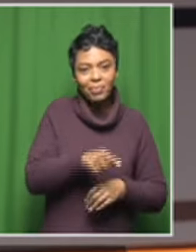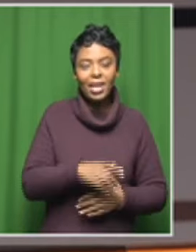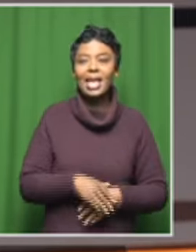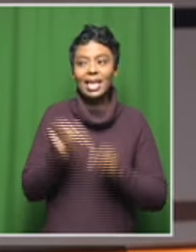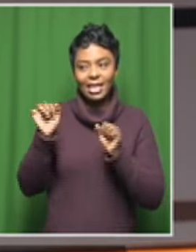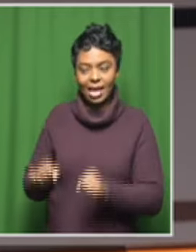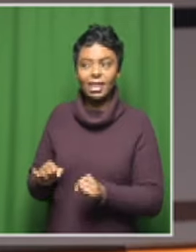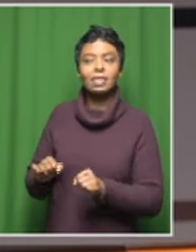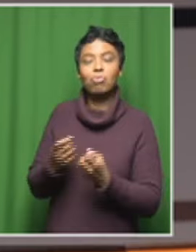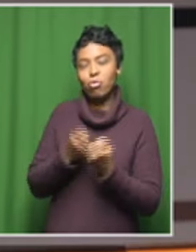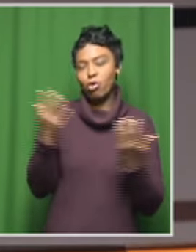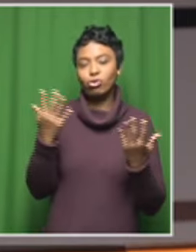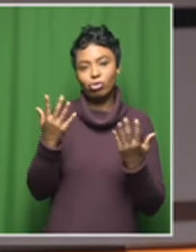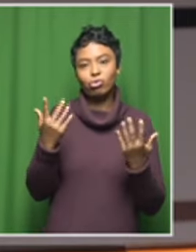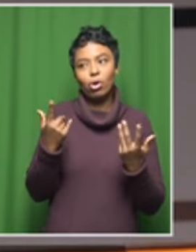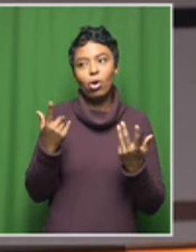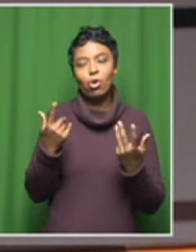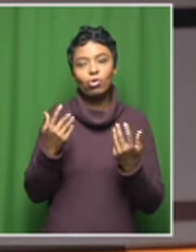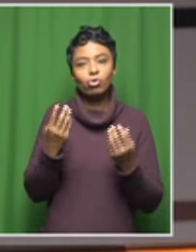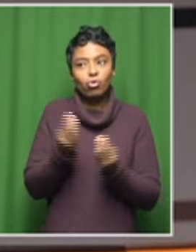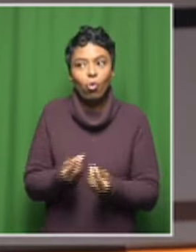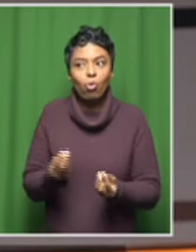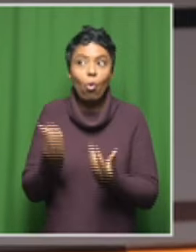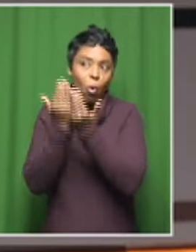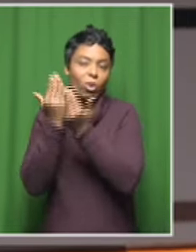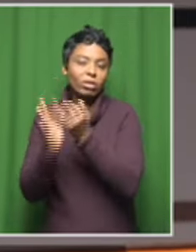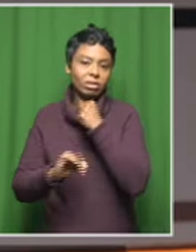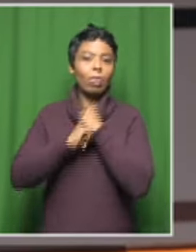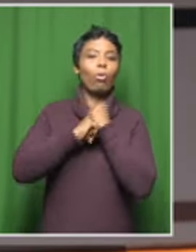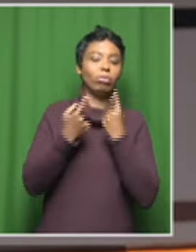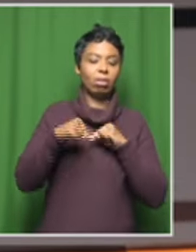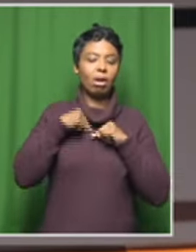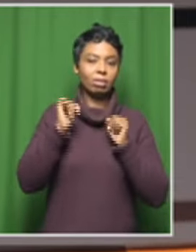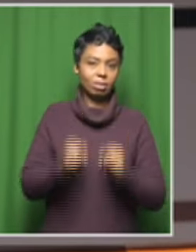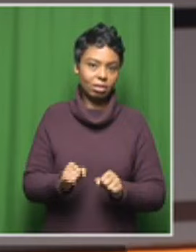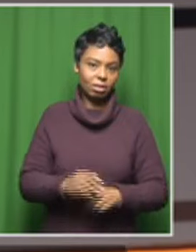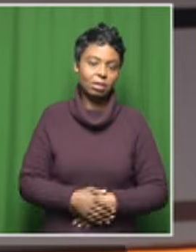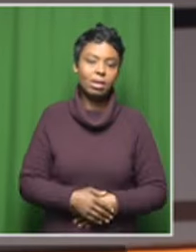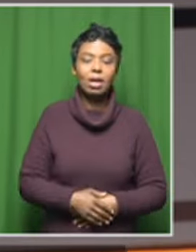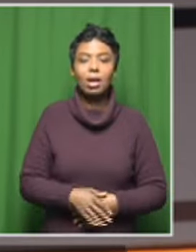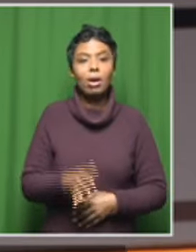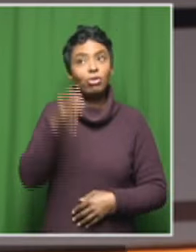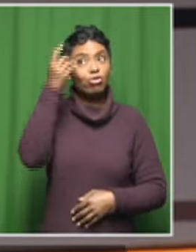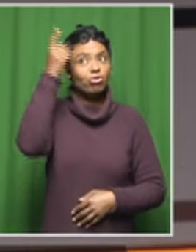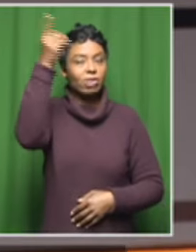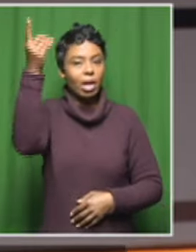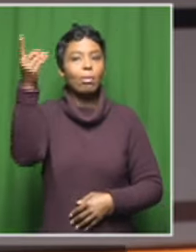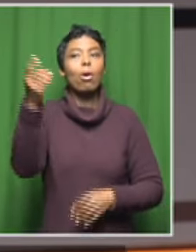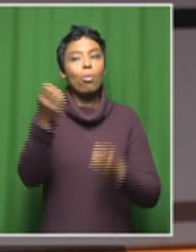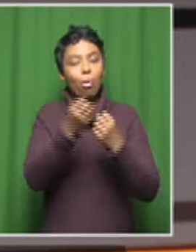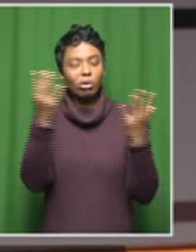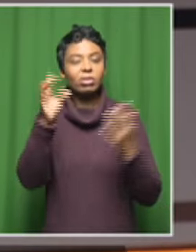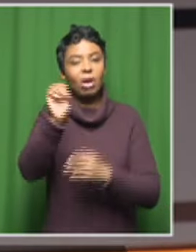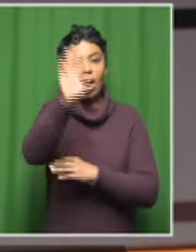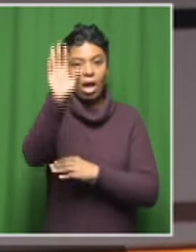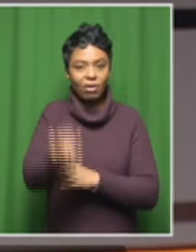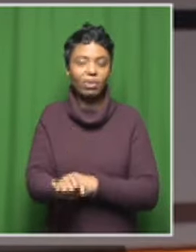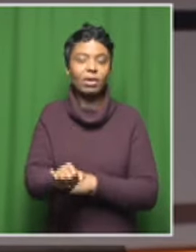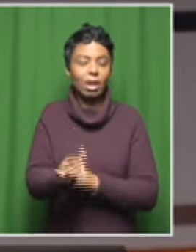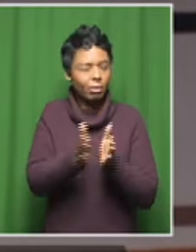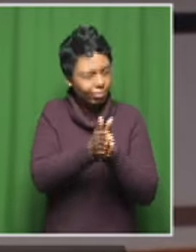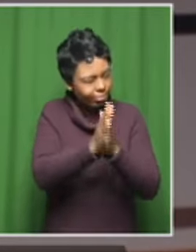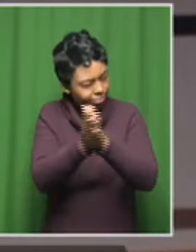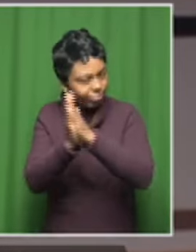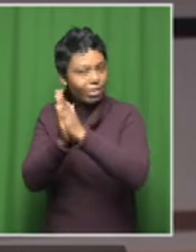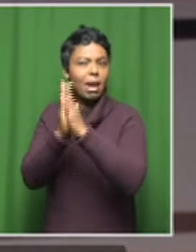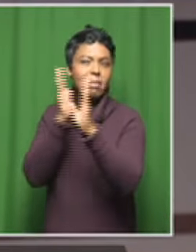schools. Okay. And, you know, our dream is to get, you know, as many South Africans in their slippers. So we really want to appeal to corporates, I think,